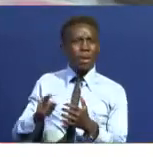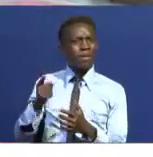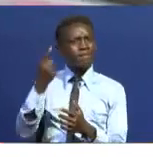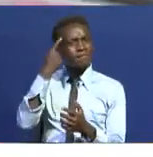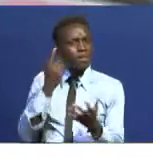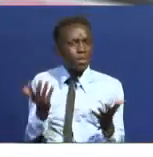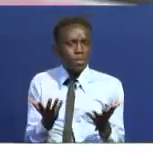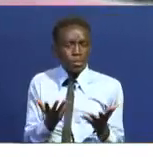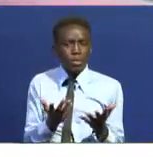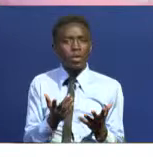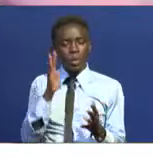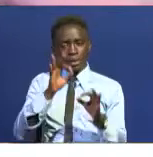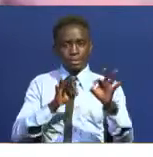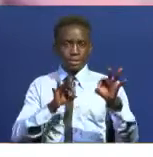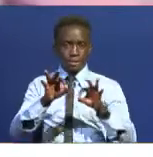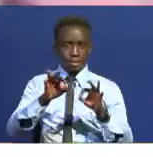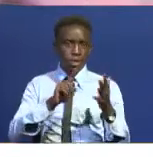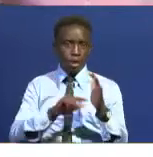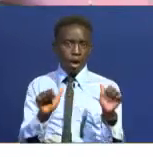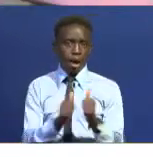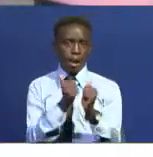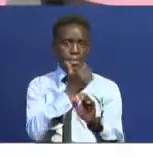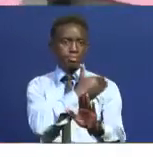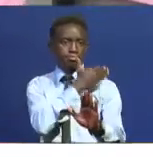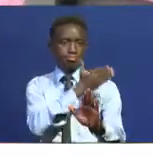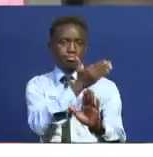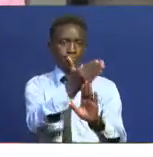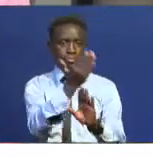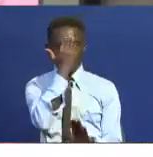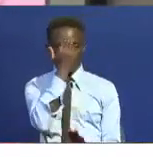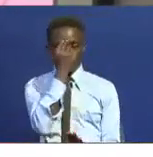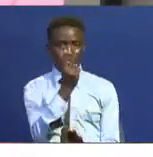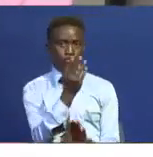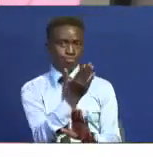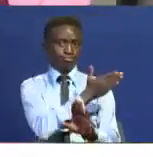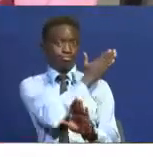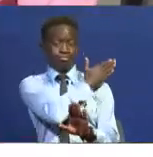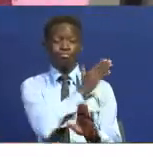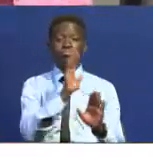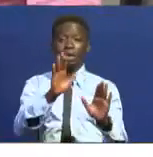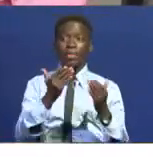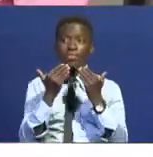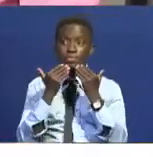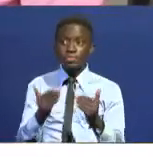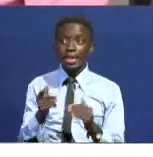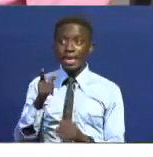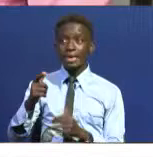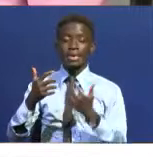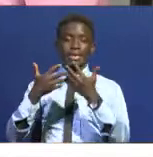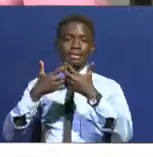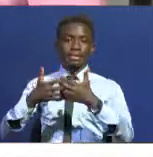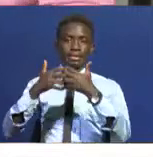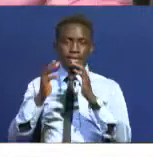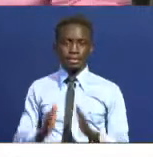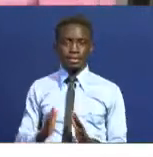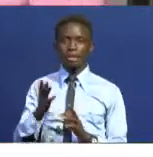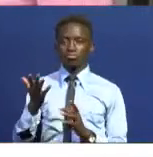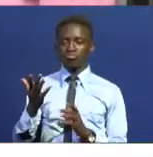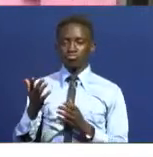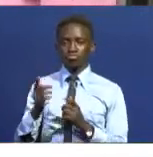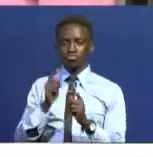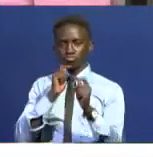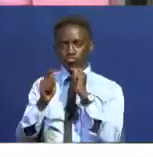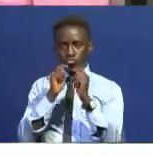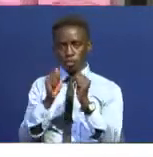of what has been happening in the last 2 days. Thank you very much, Engineer, for joining us on KBC. First of all, help